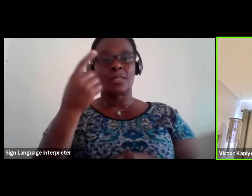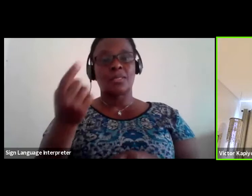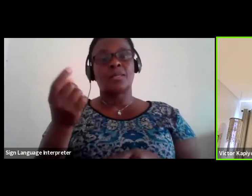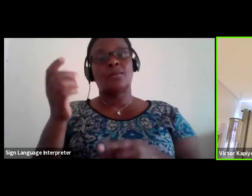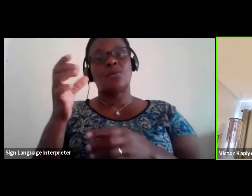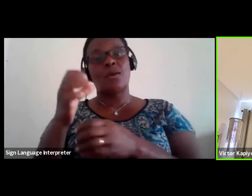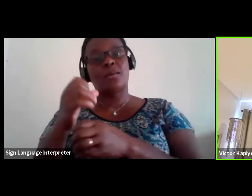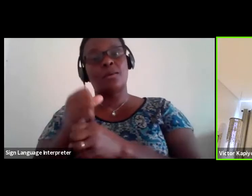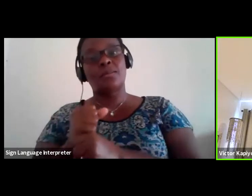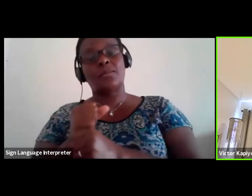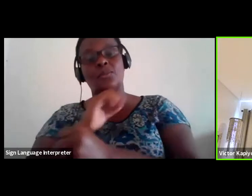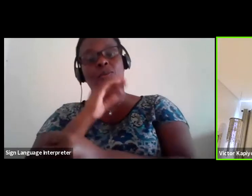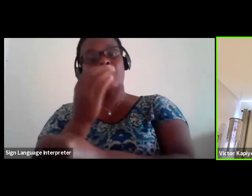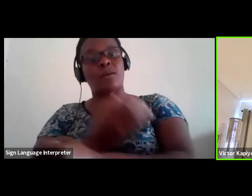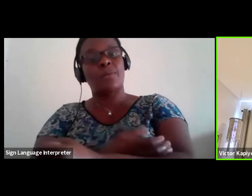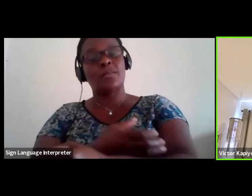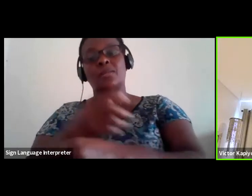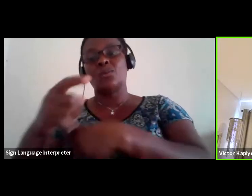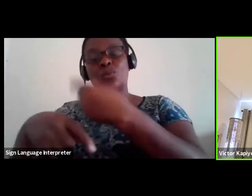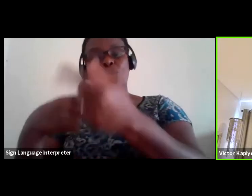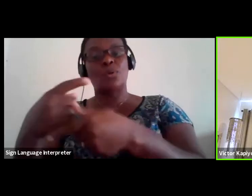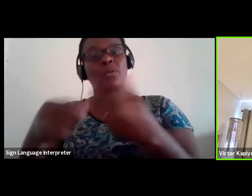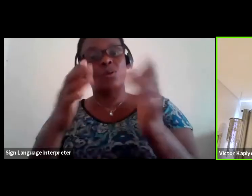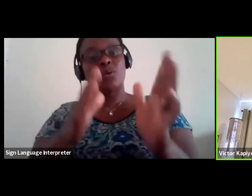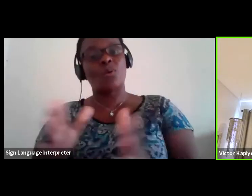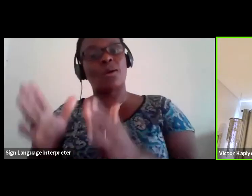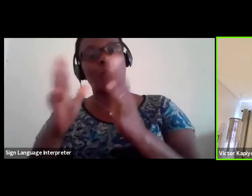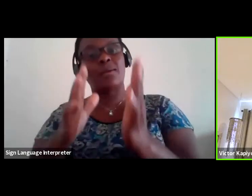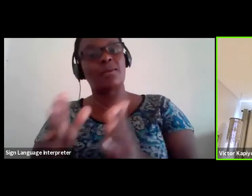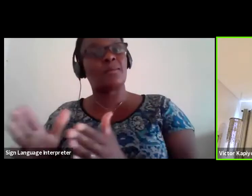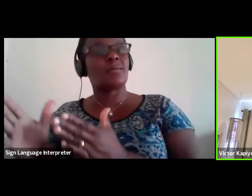of organizations to continue organizing. In some cases,